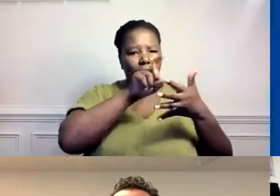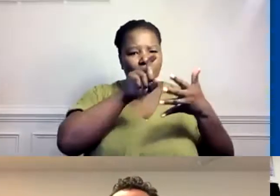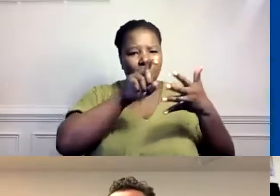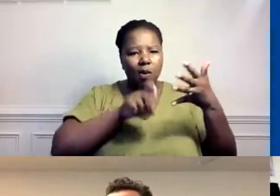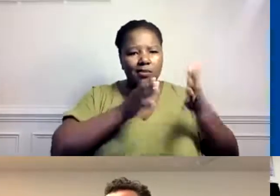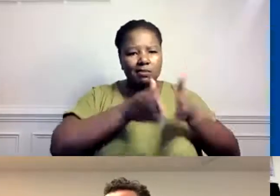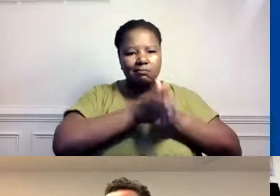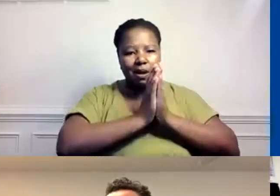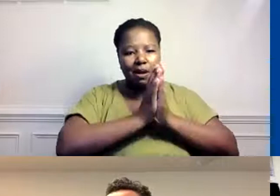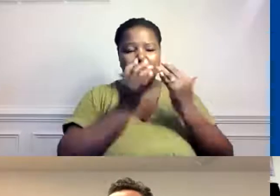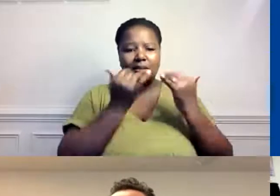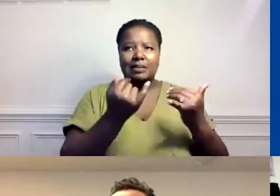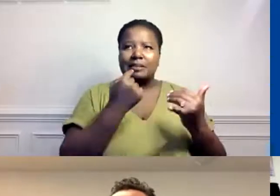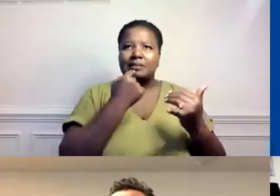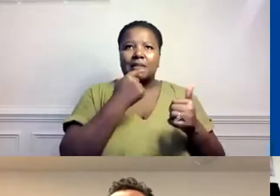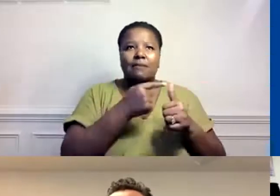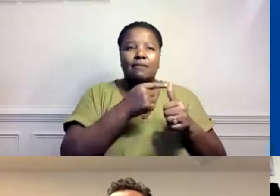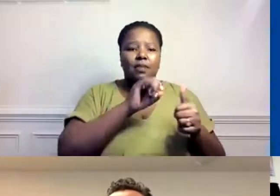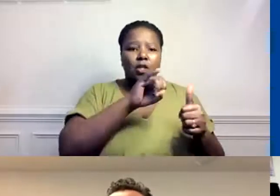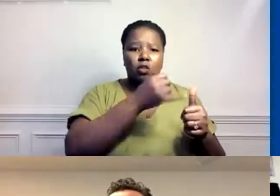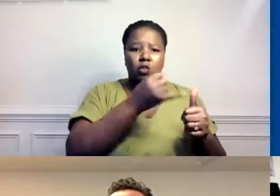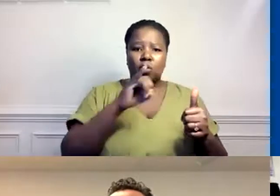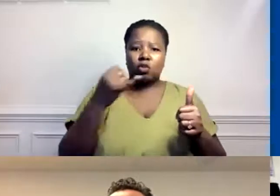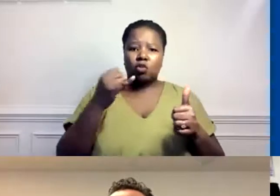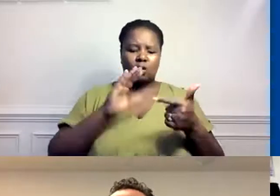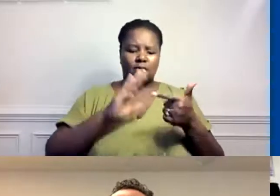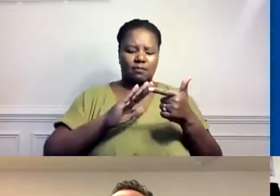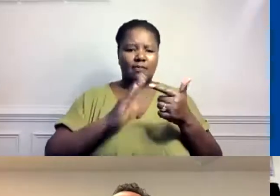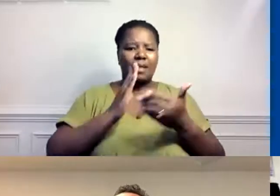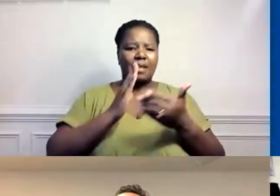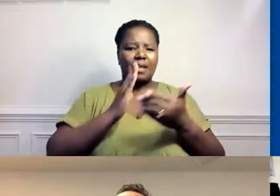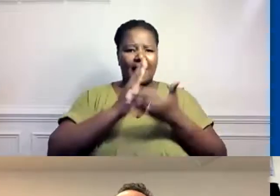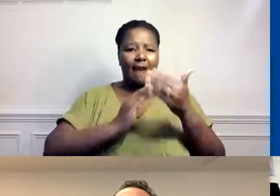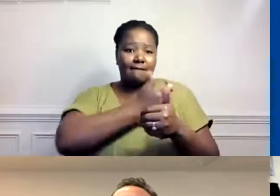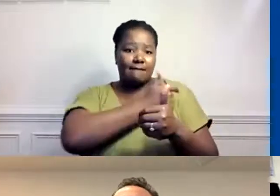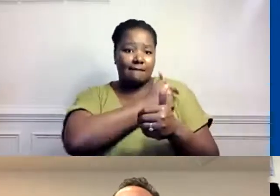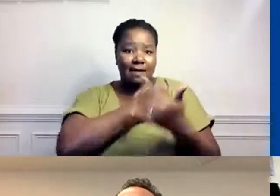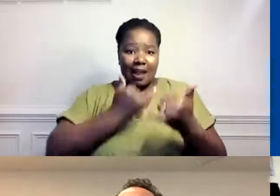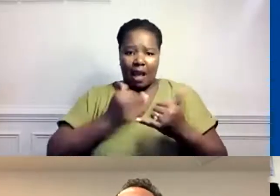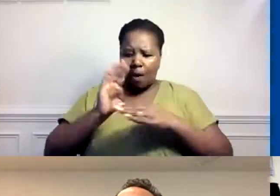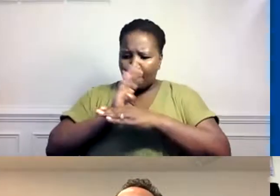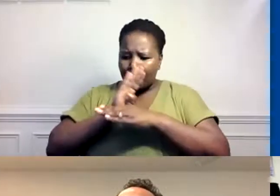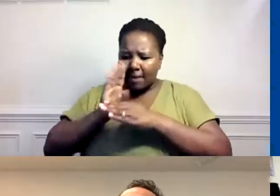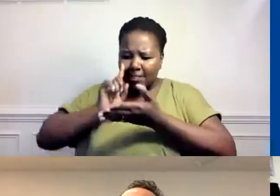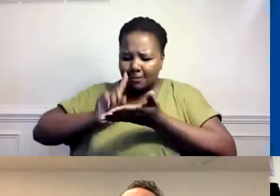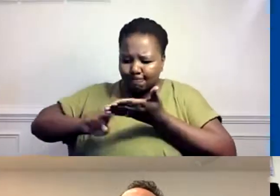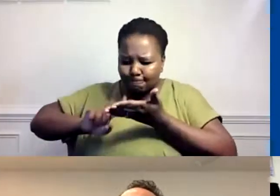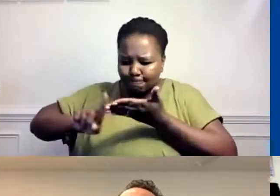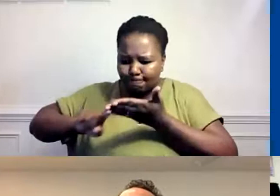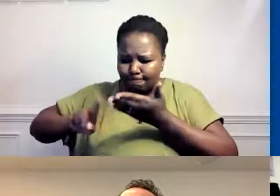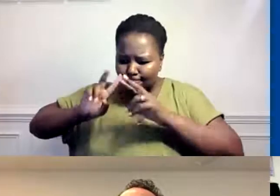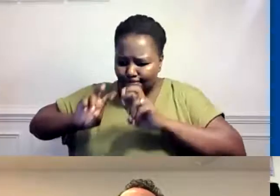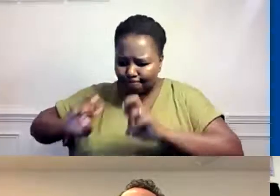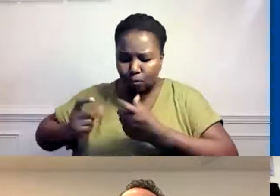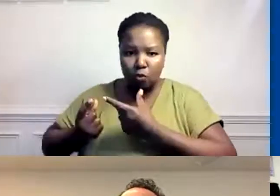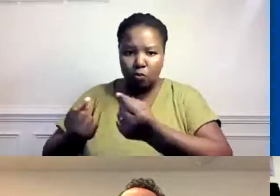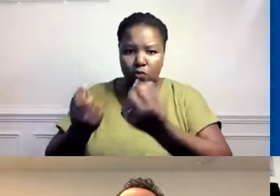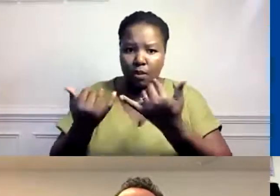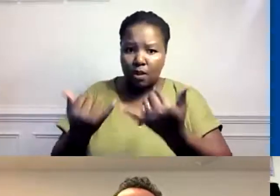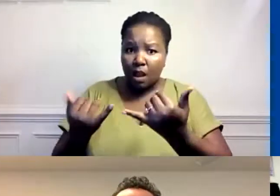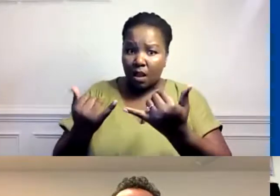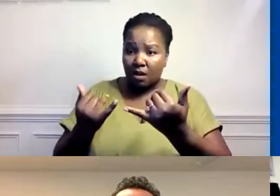main ones in Johnson & Johnson, there's other vaccines that are in the pipeline. How do you see those